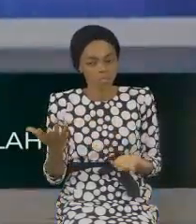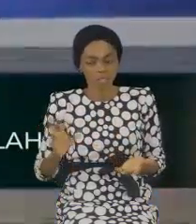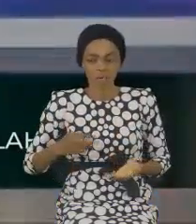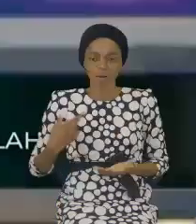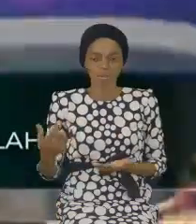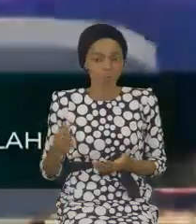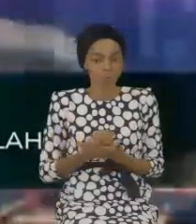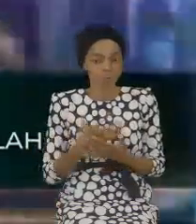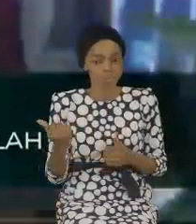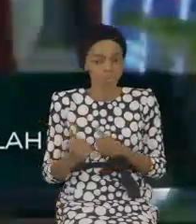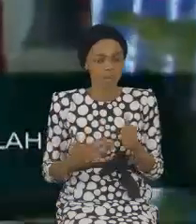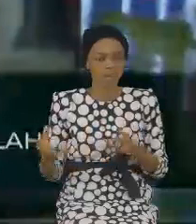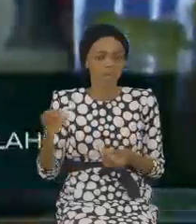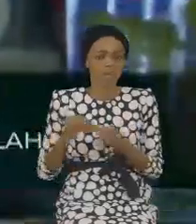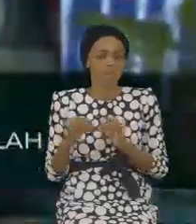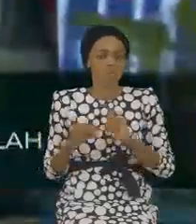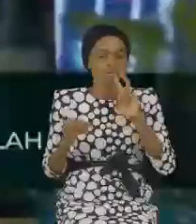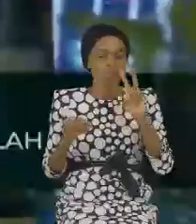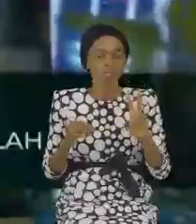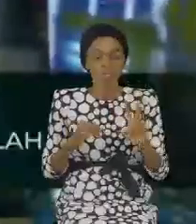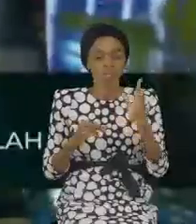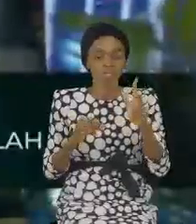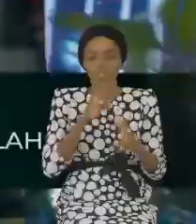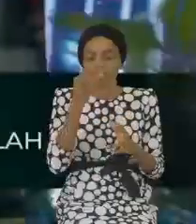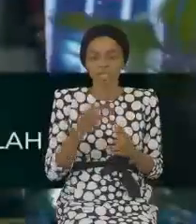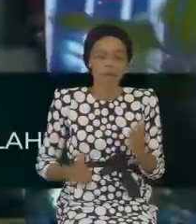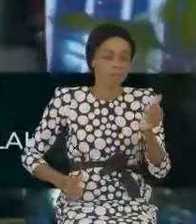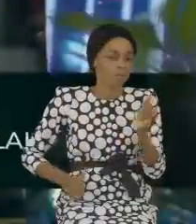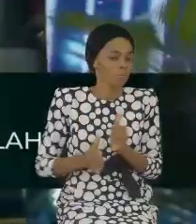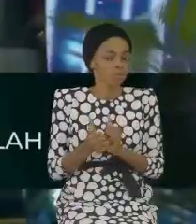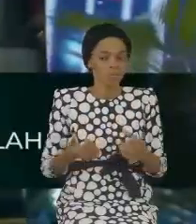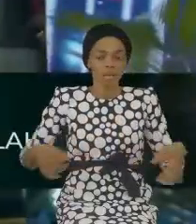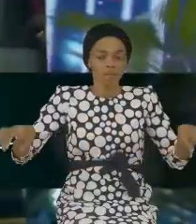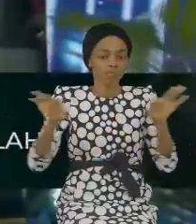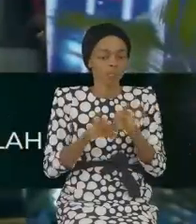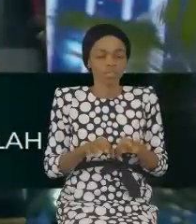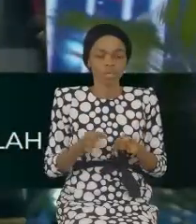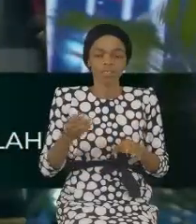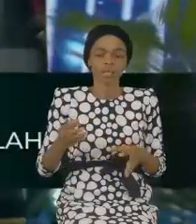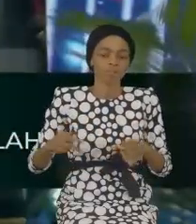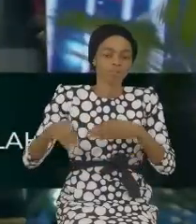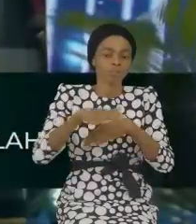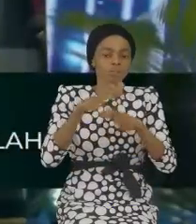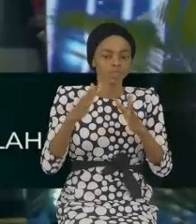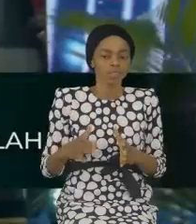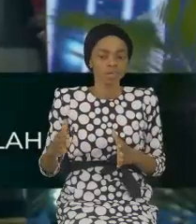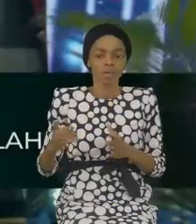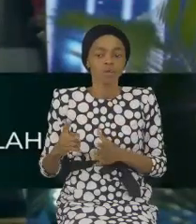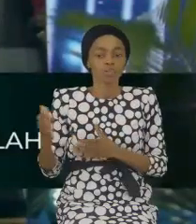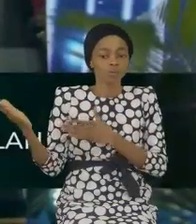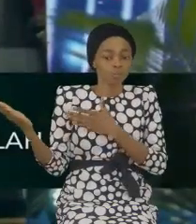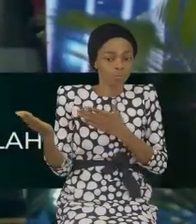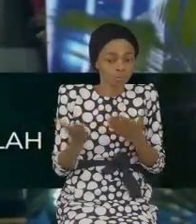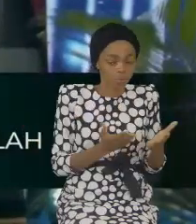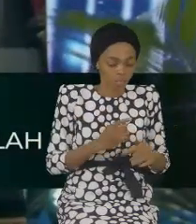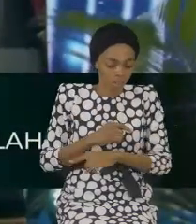three then is the ultimate mandate, that you bring them purified into